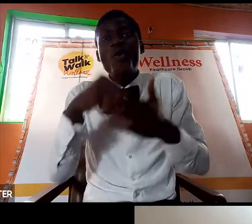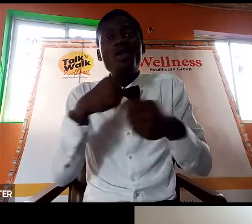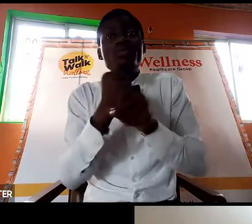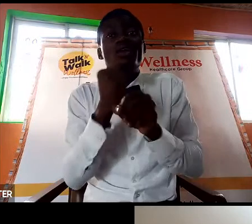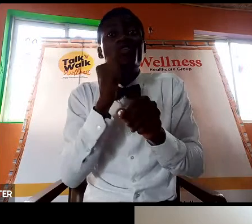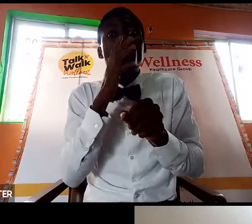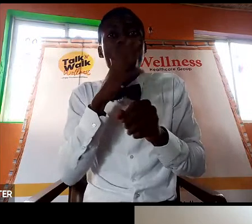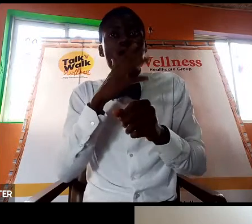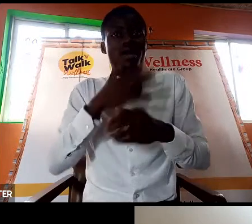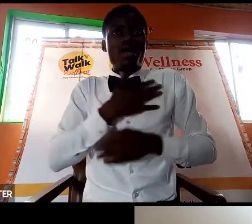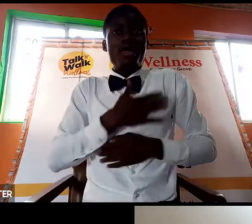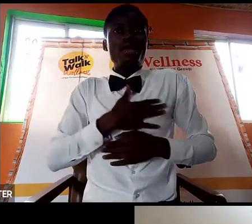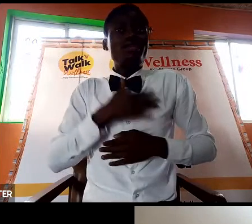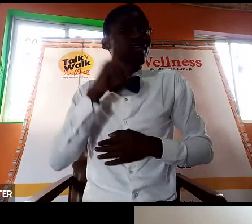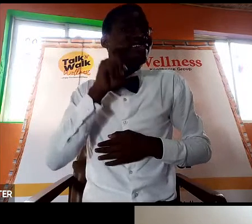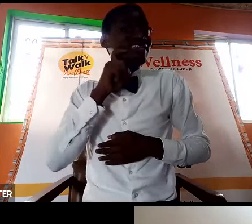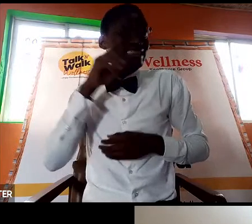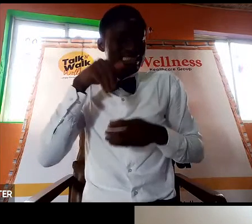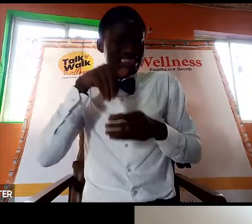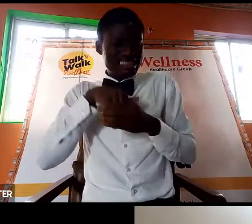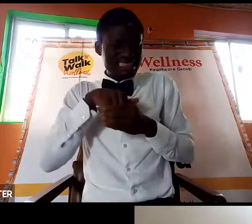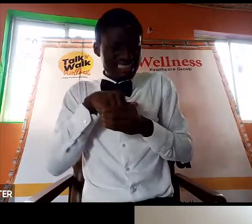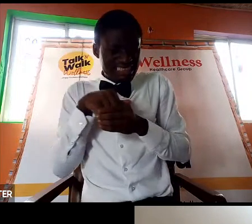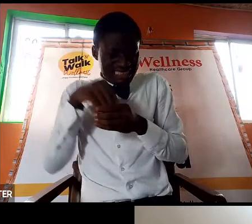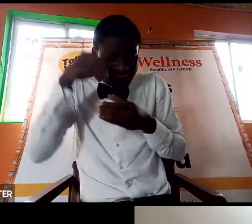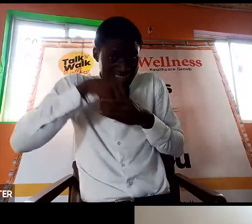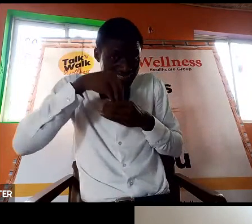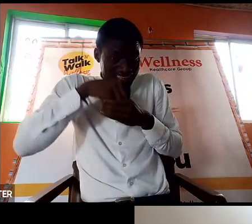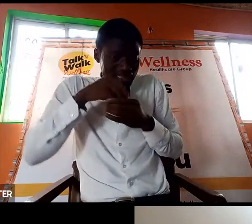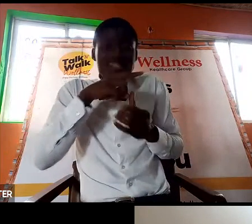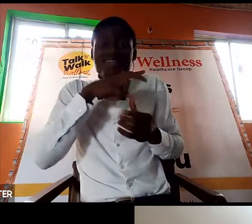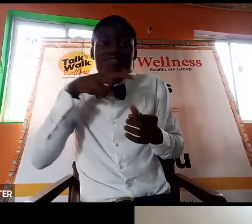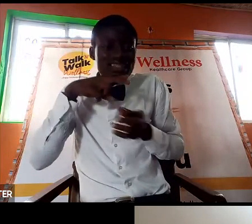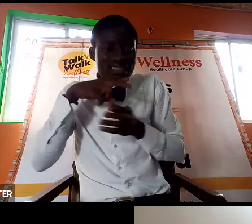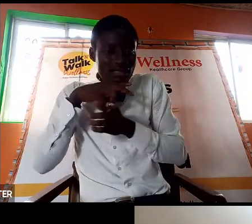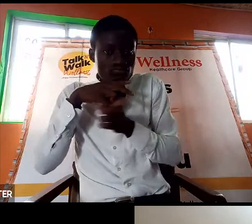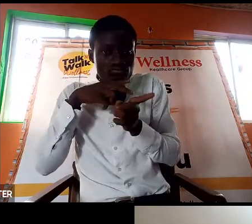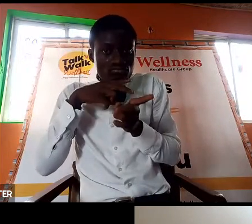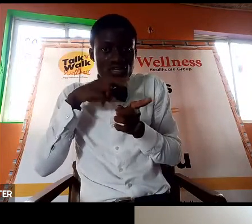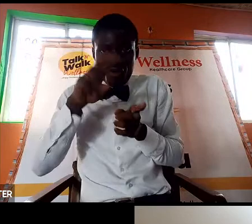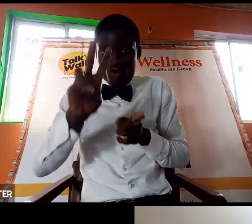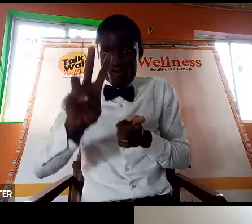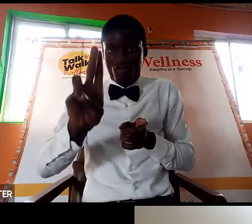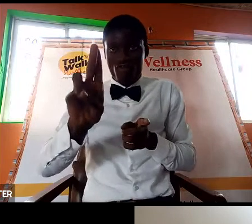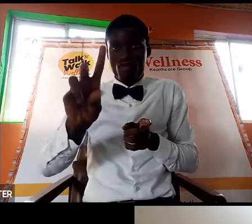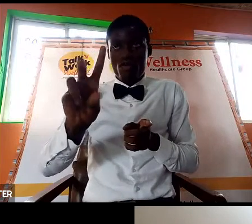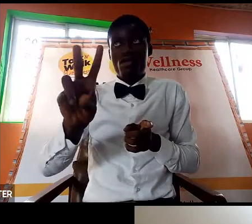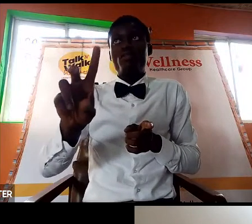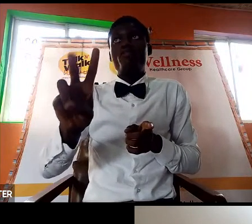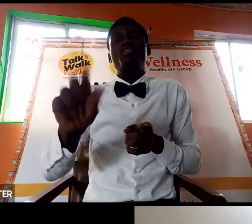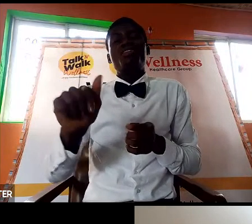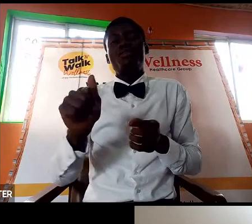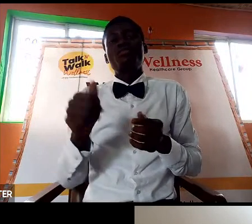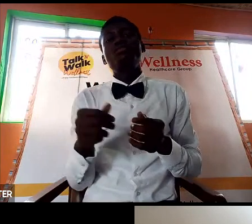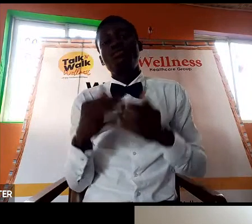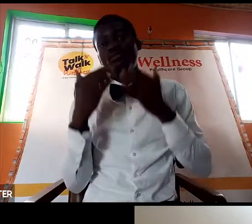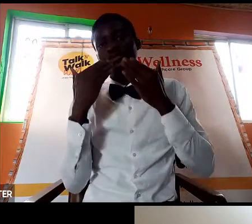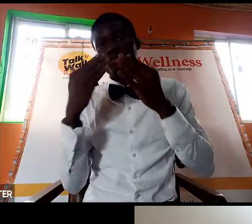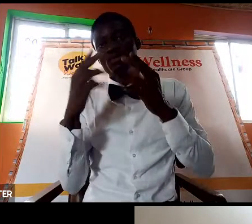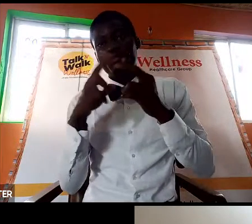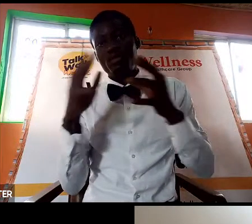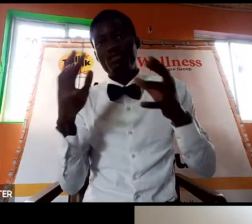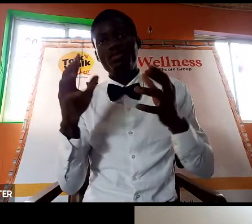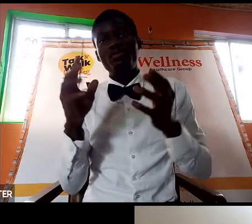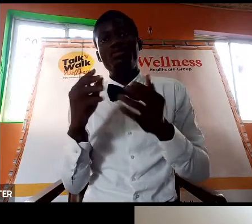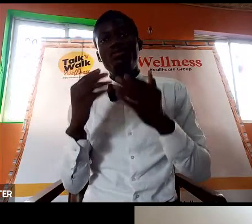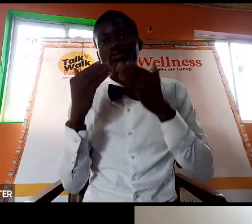the peripheral that you can even reach out to without the size of the penis. Thank you very much. Thank you very much, Dr.